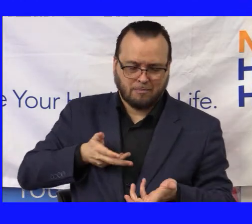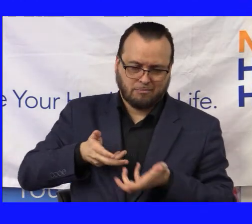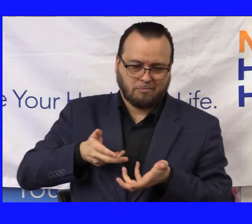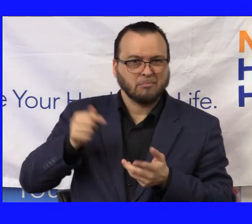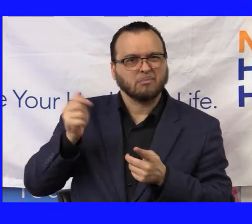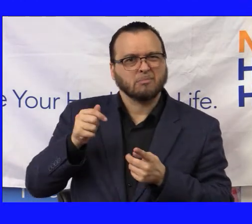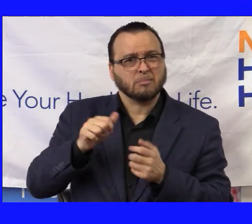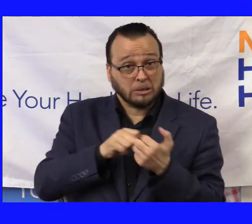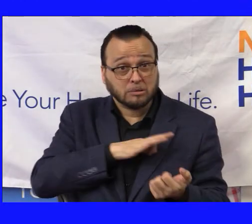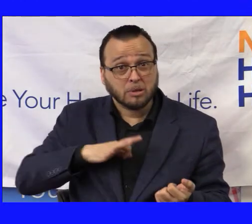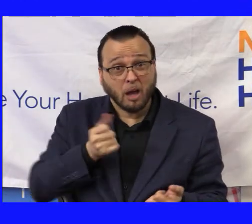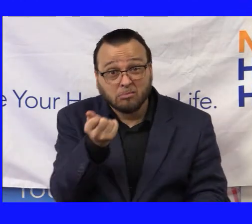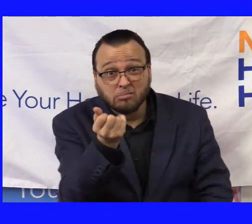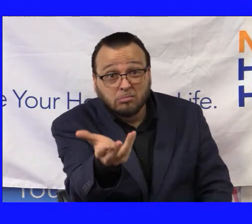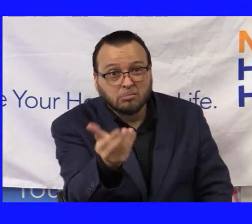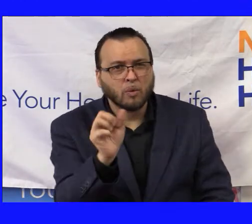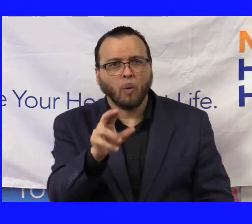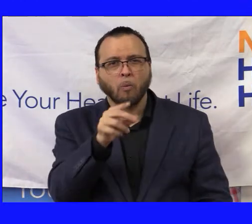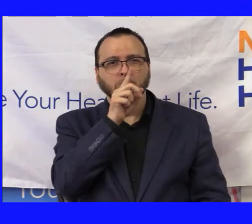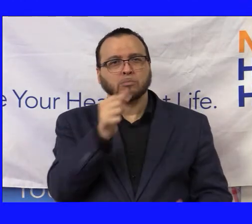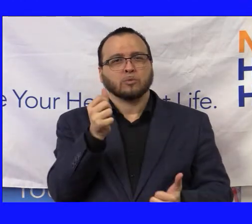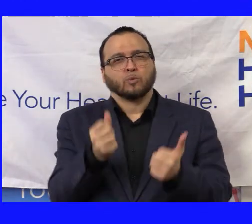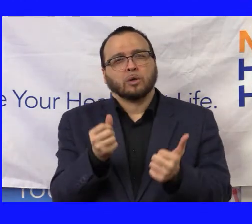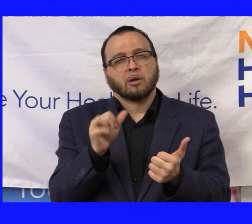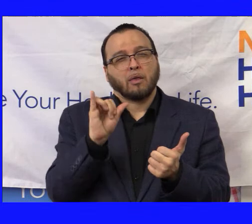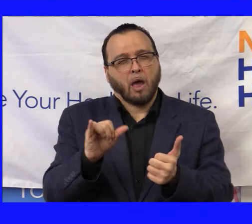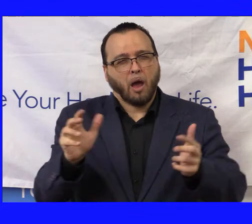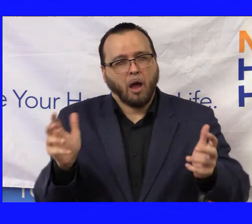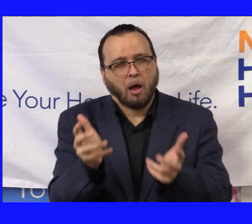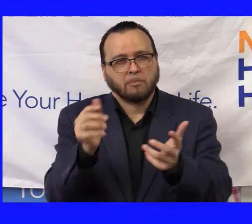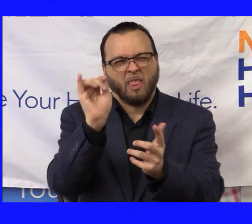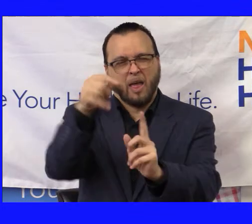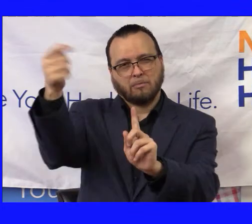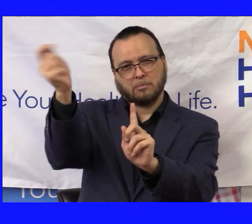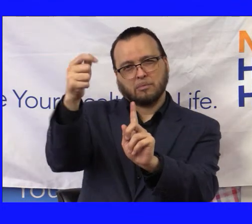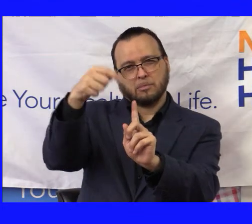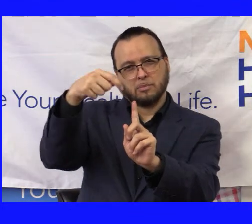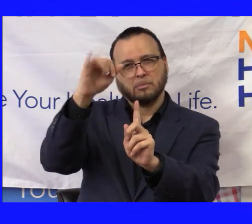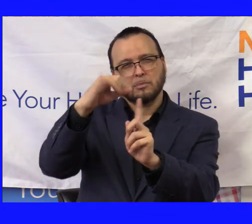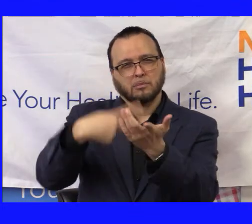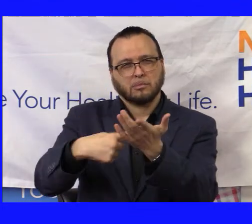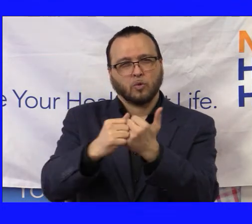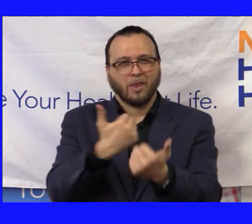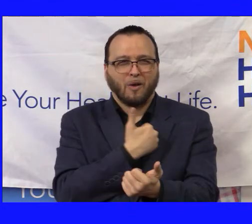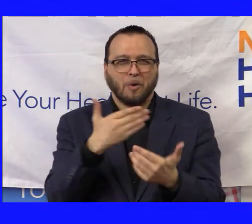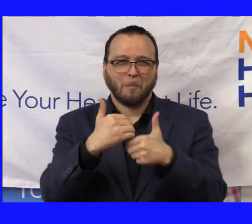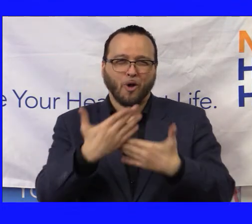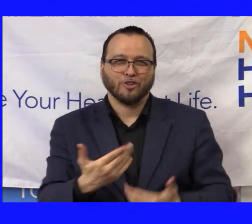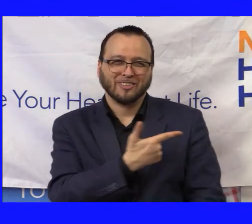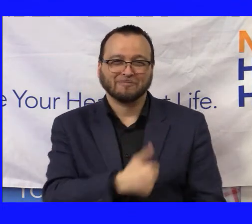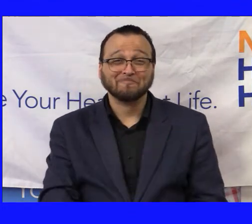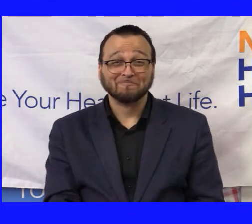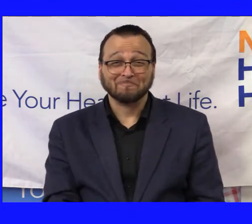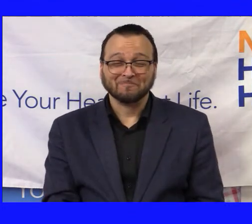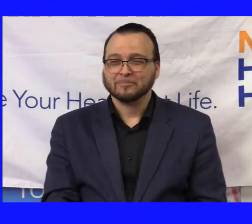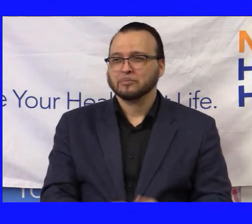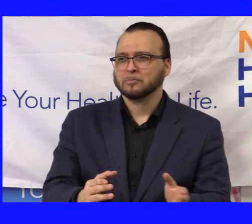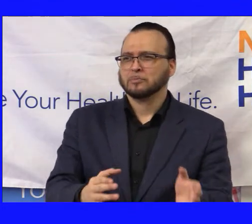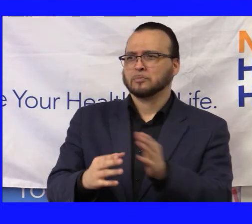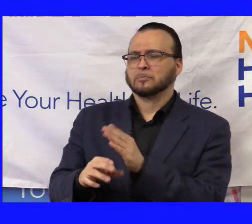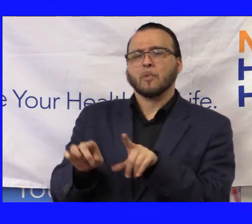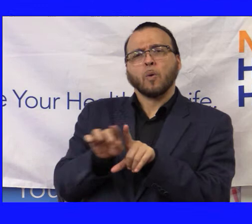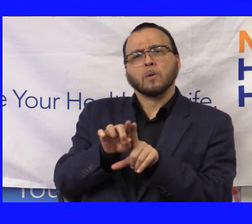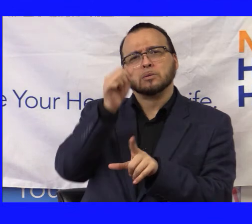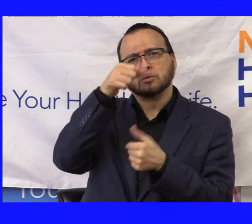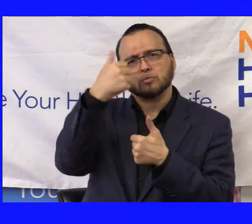and having that conversation. And that's what we're driving right now with our clinical partners. I think the other thing to keep in mind is when it's an acute